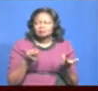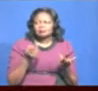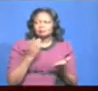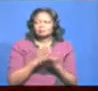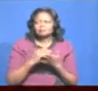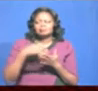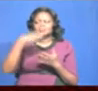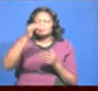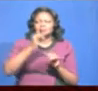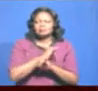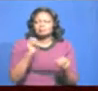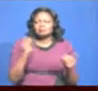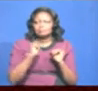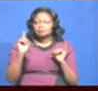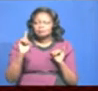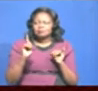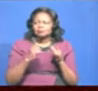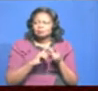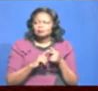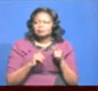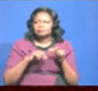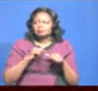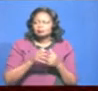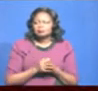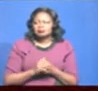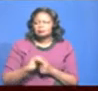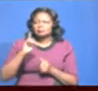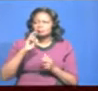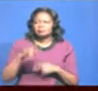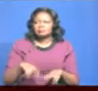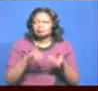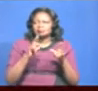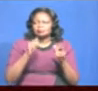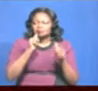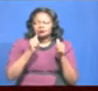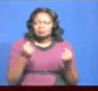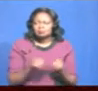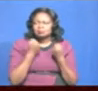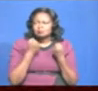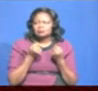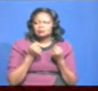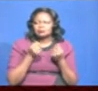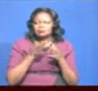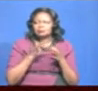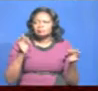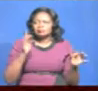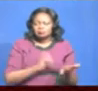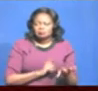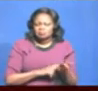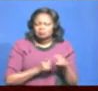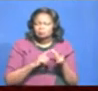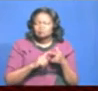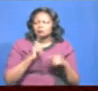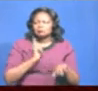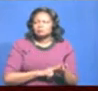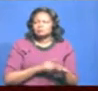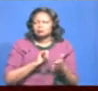in Nairobi. It brings the issue of the Nairobi River, which has been happening for the longest, and it's time that